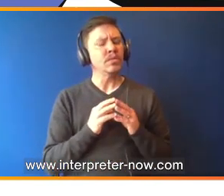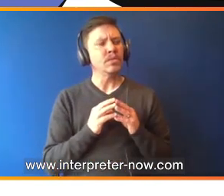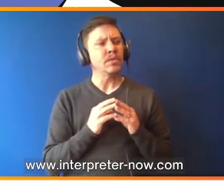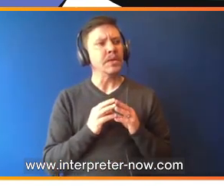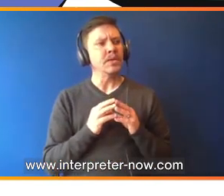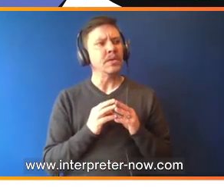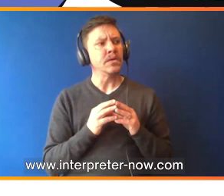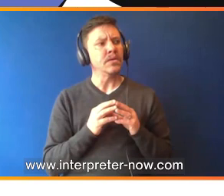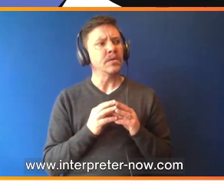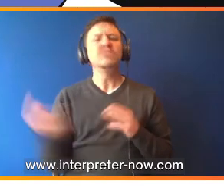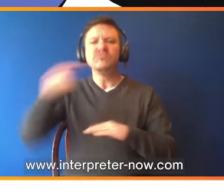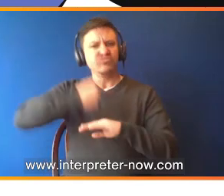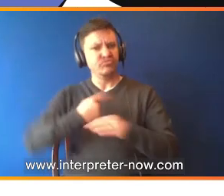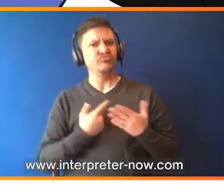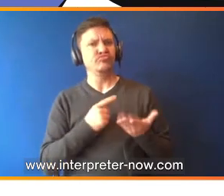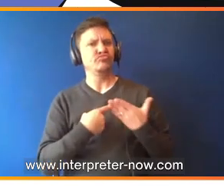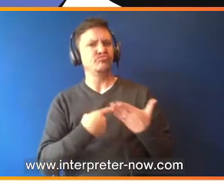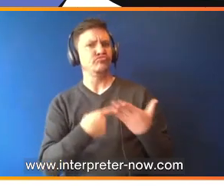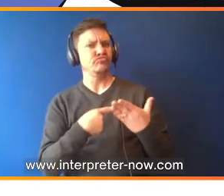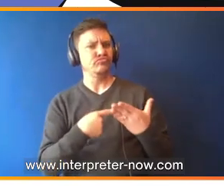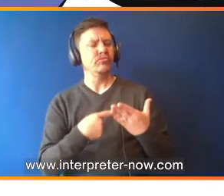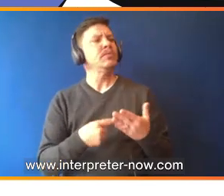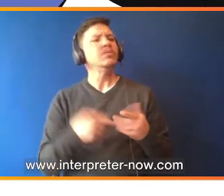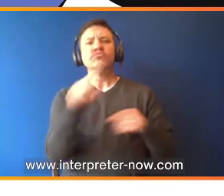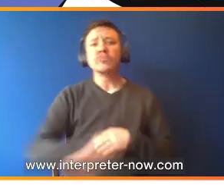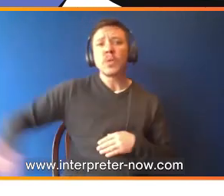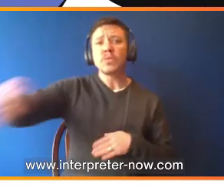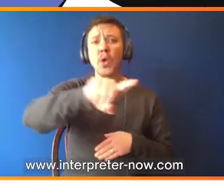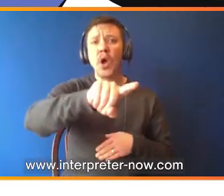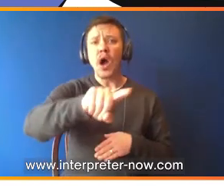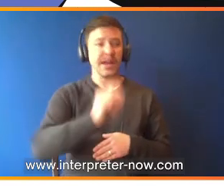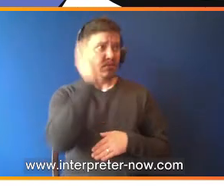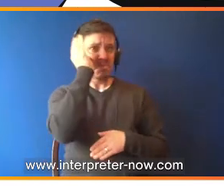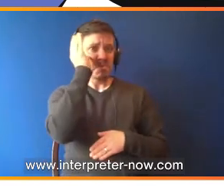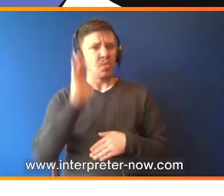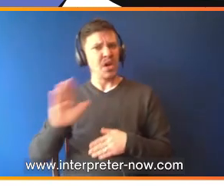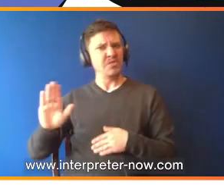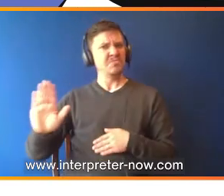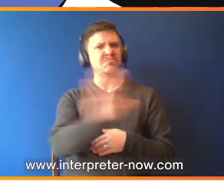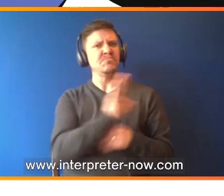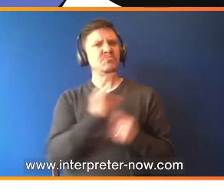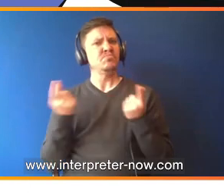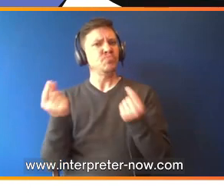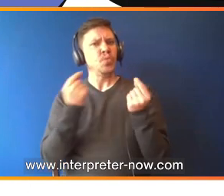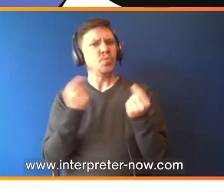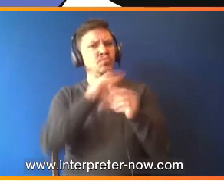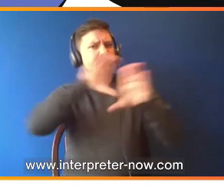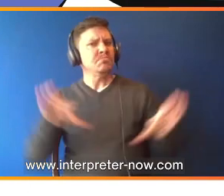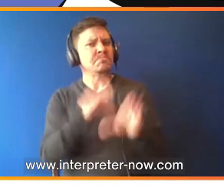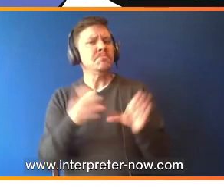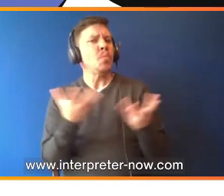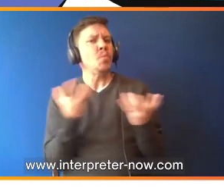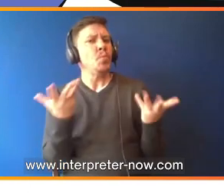you, based on our conversation today, what action you would like people to take coming away from our